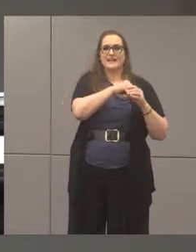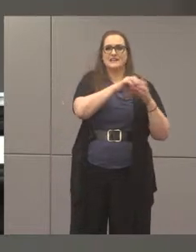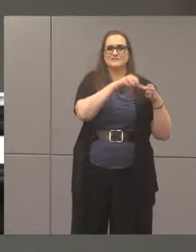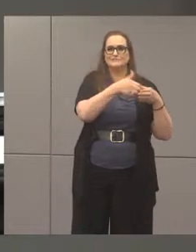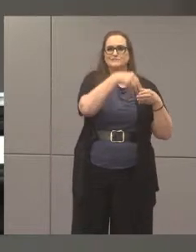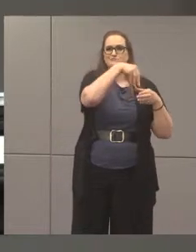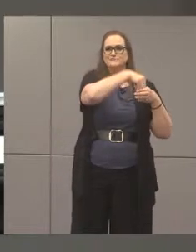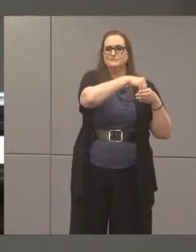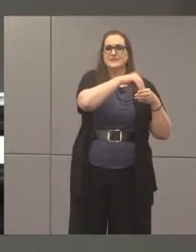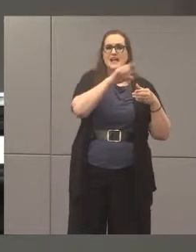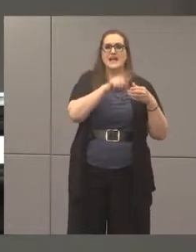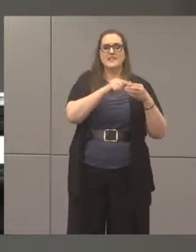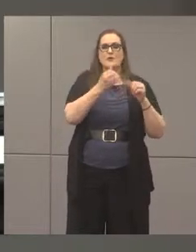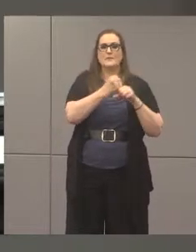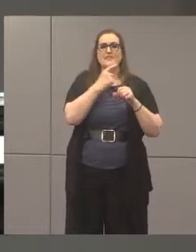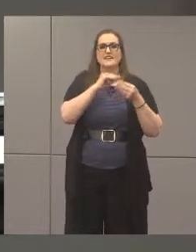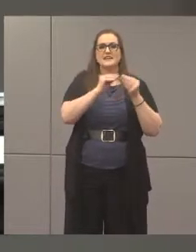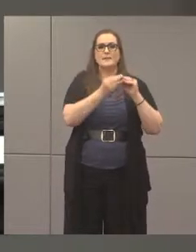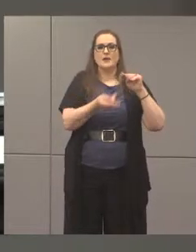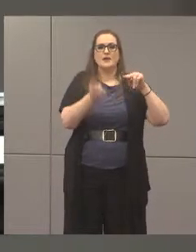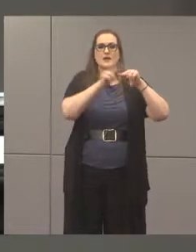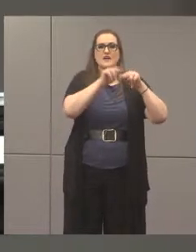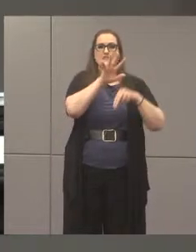That would pump that number up to